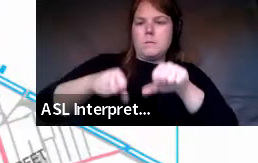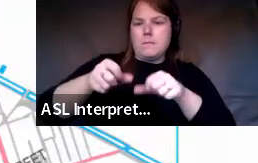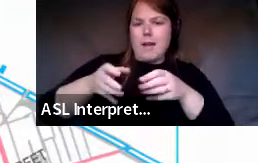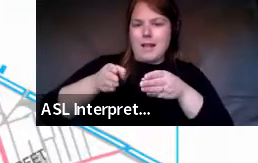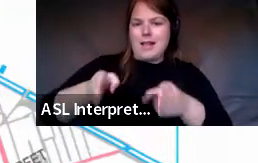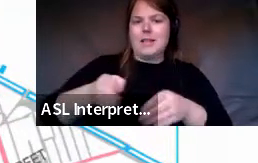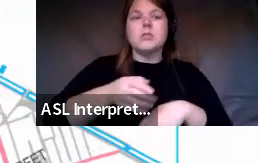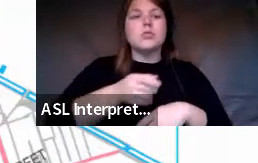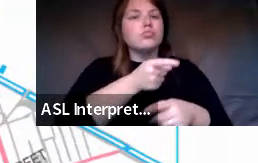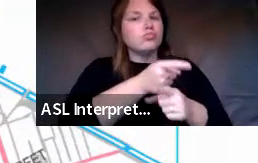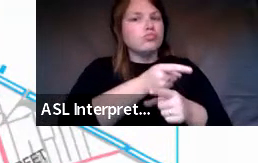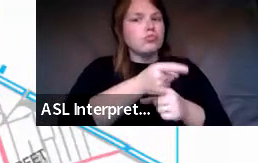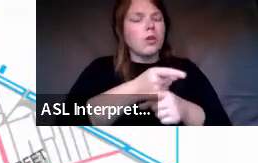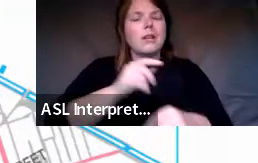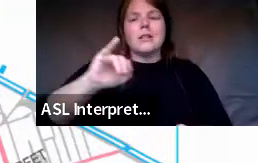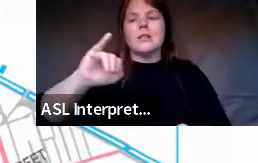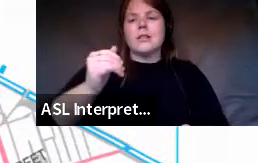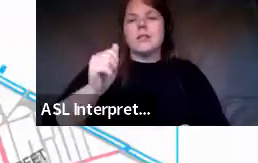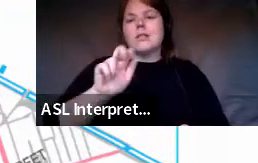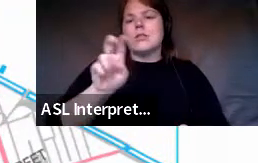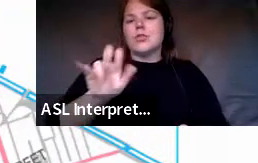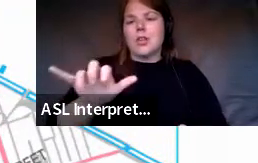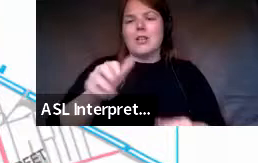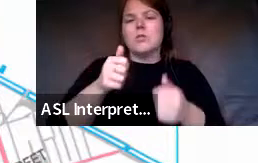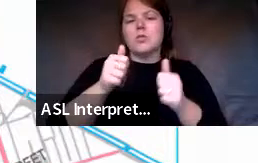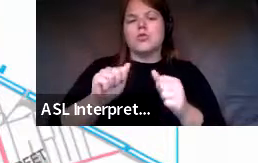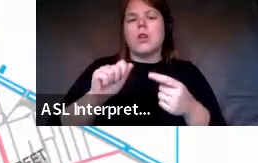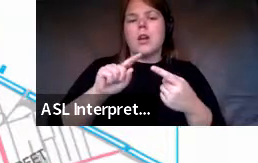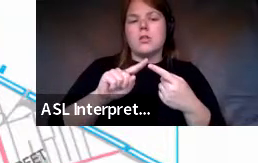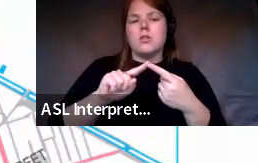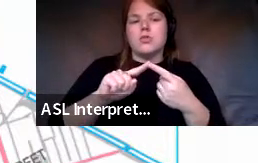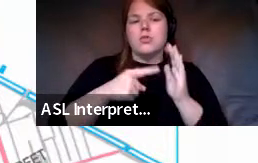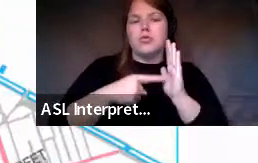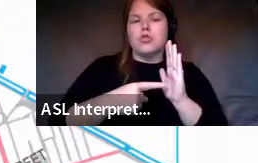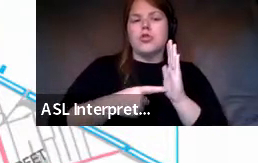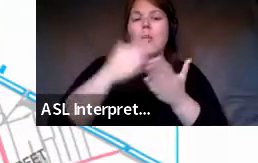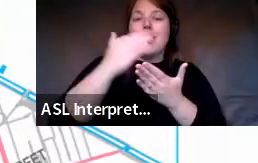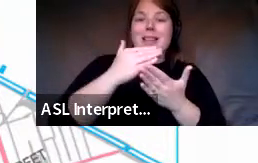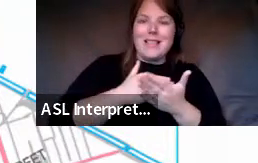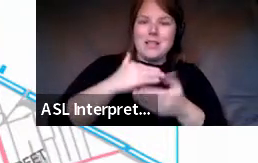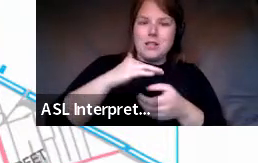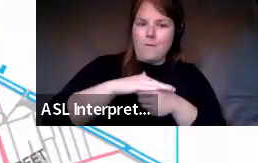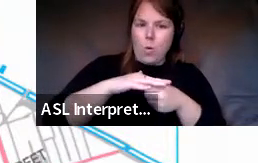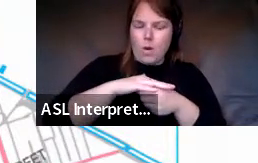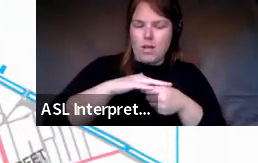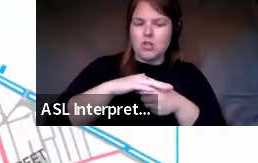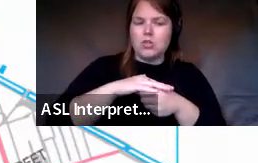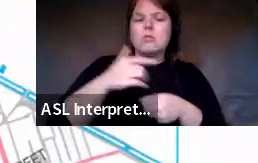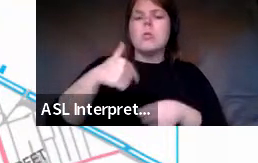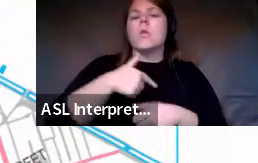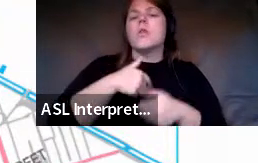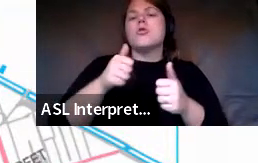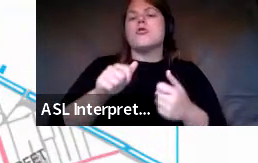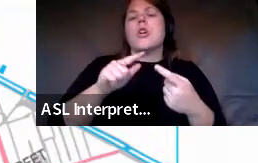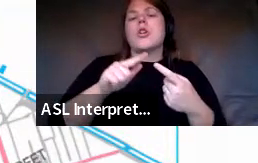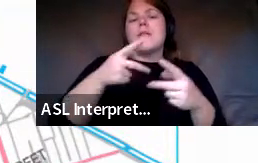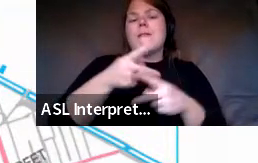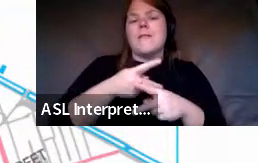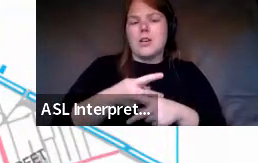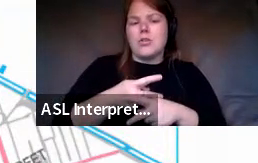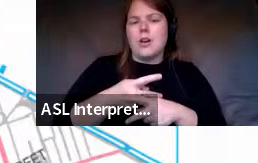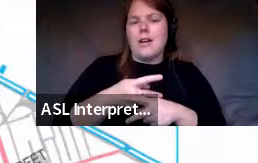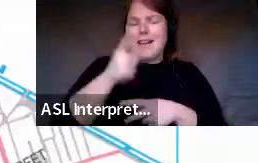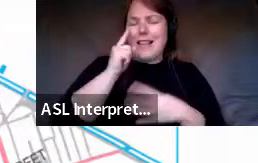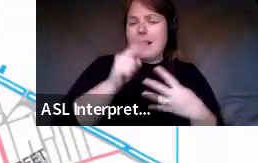Right, and I think Jazzy was just trying to point out that of the list of locations, she was just we were trying to enumerate together. I think there